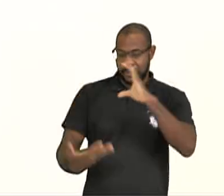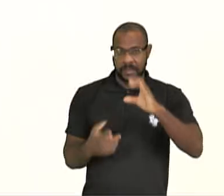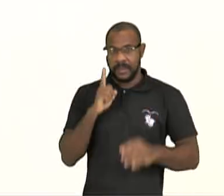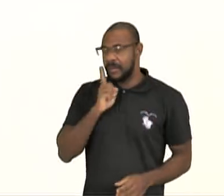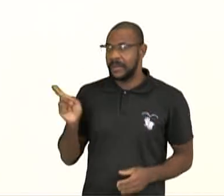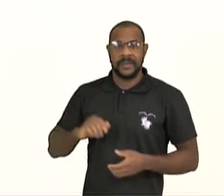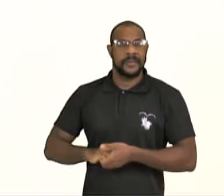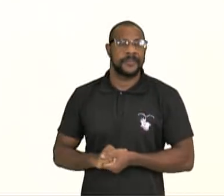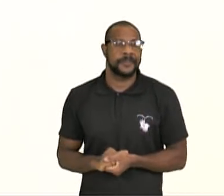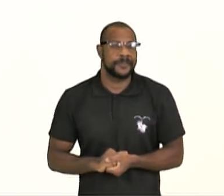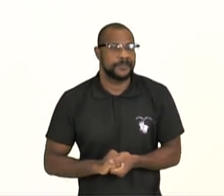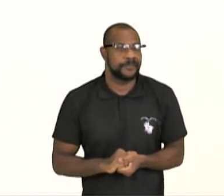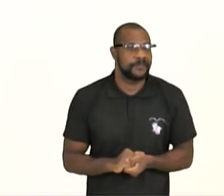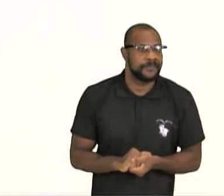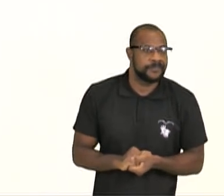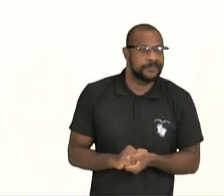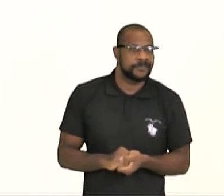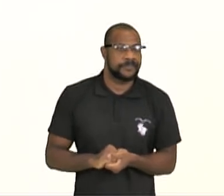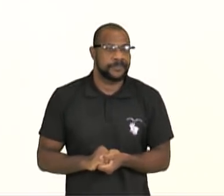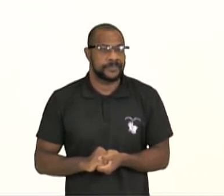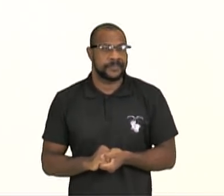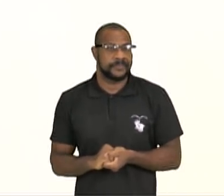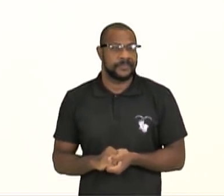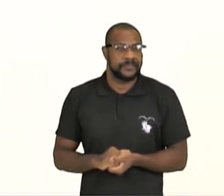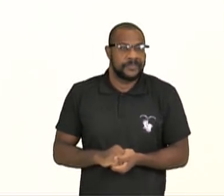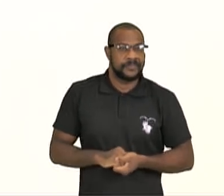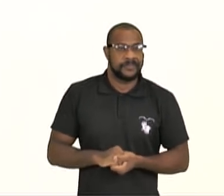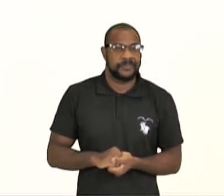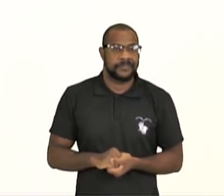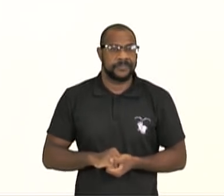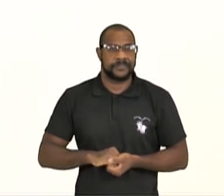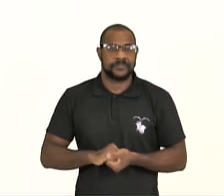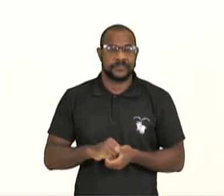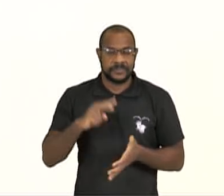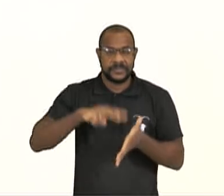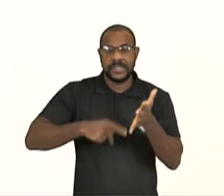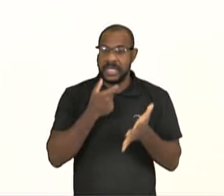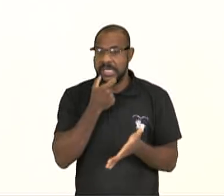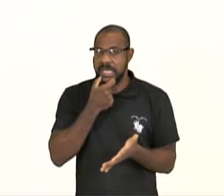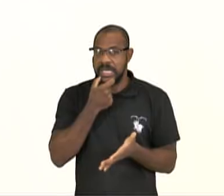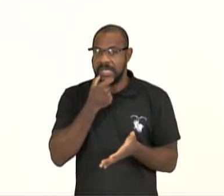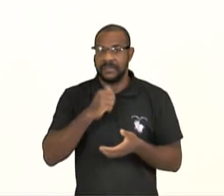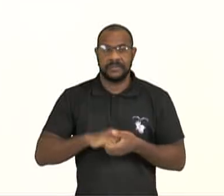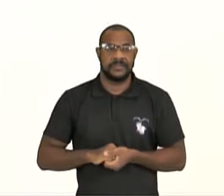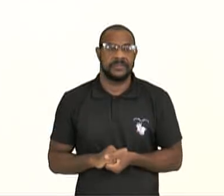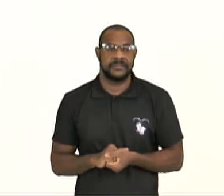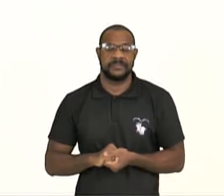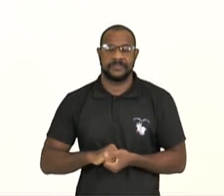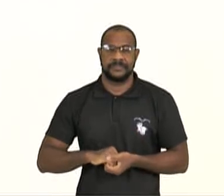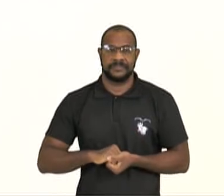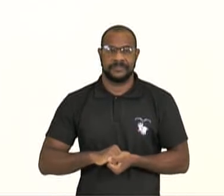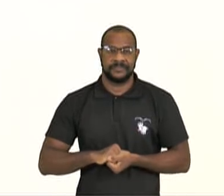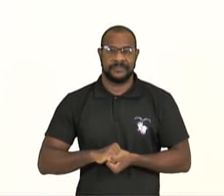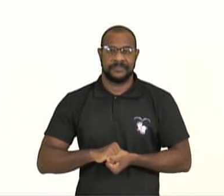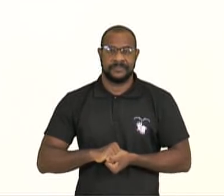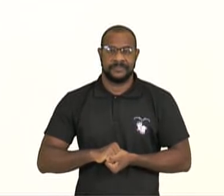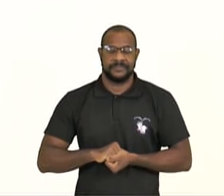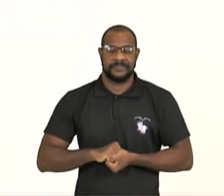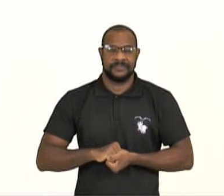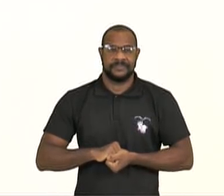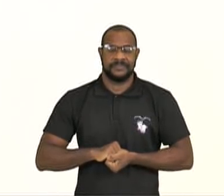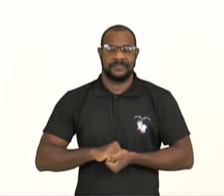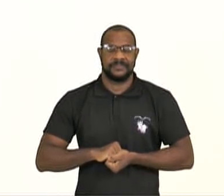Mike. He is 9 years old. He can dance and he can